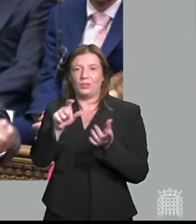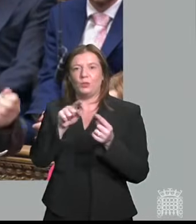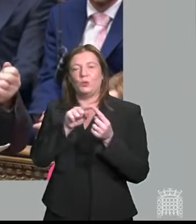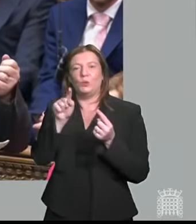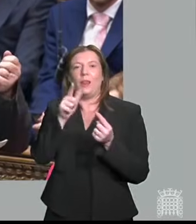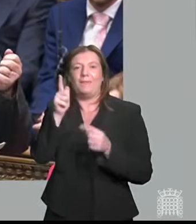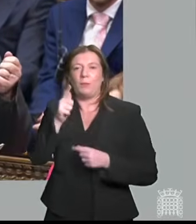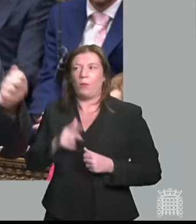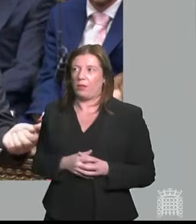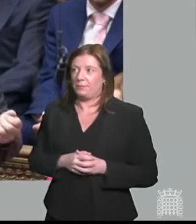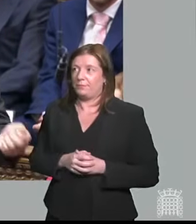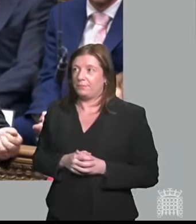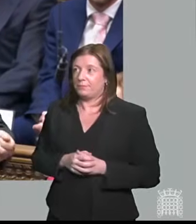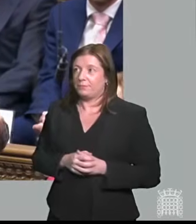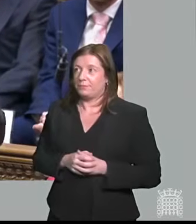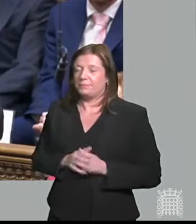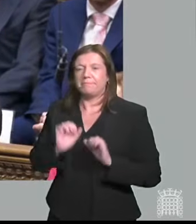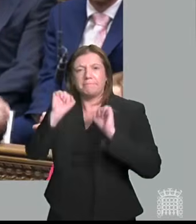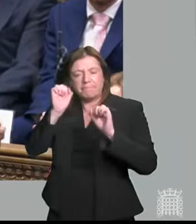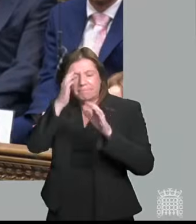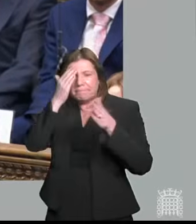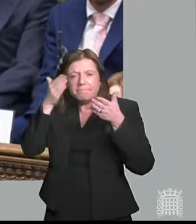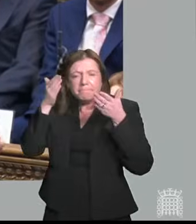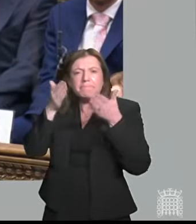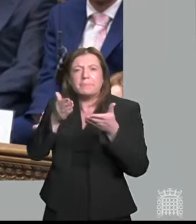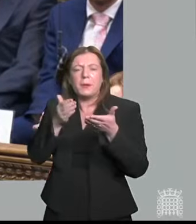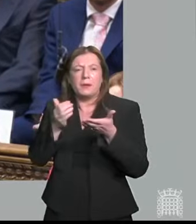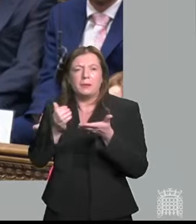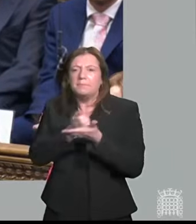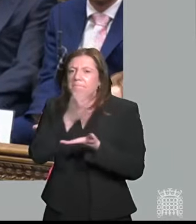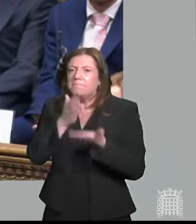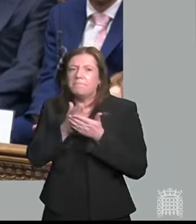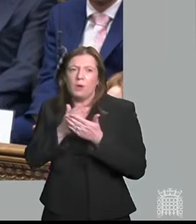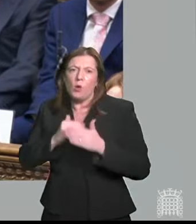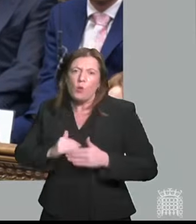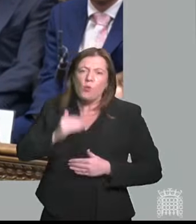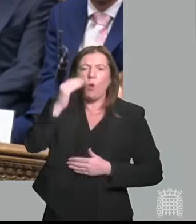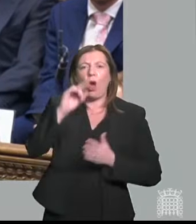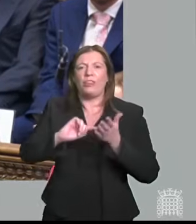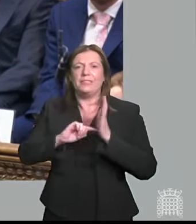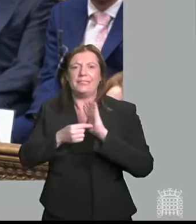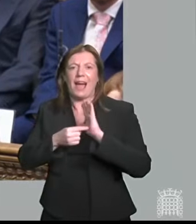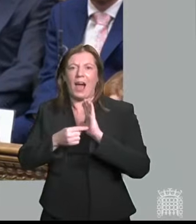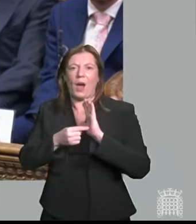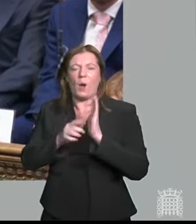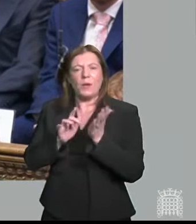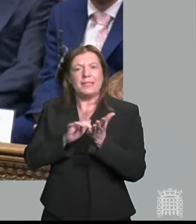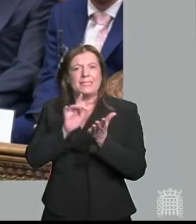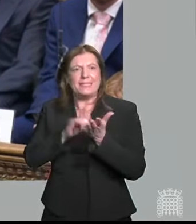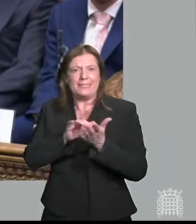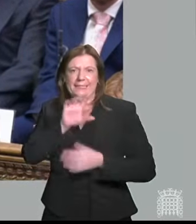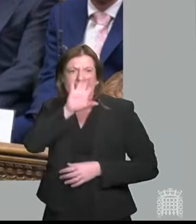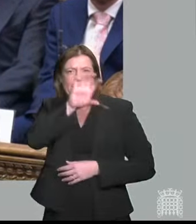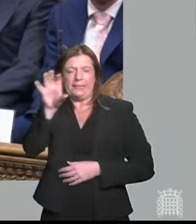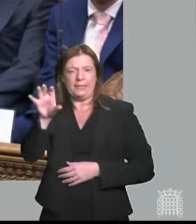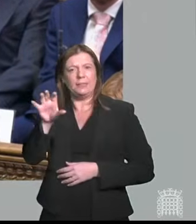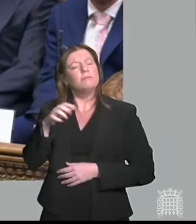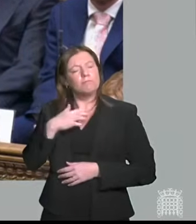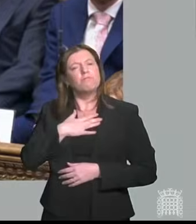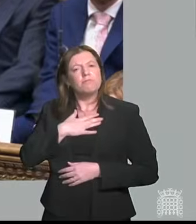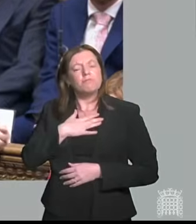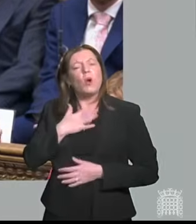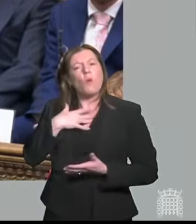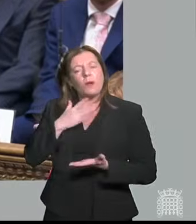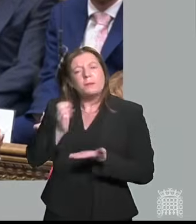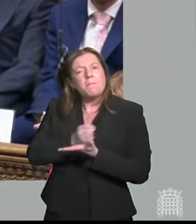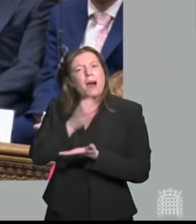Liverpool, and his focus on great northern towns as well as cities in the north. Will the Prime Minister